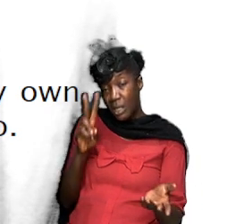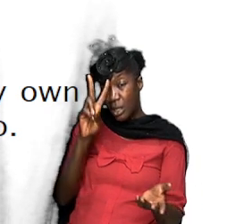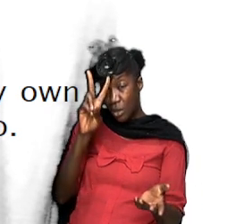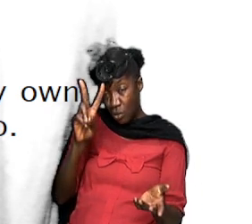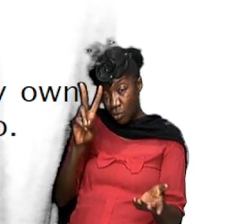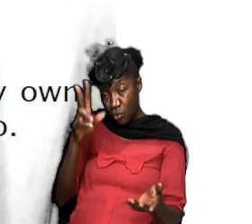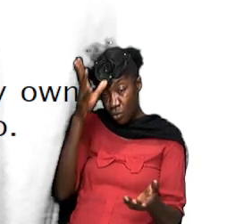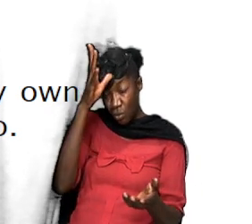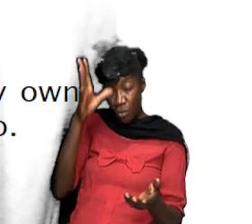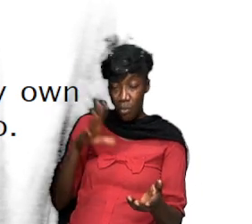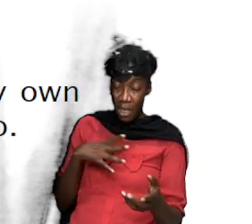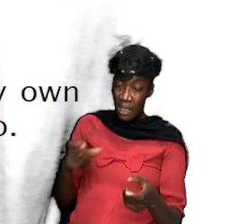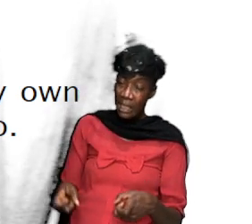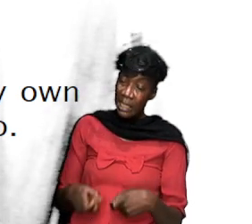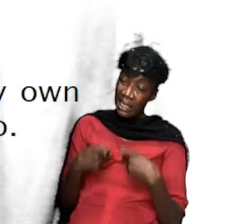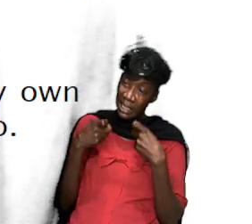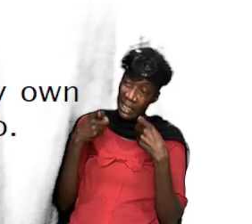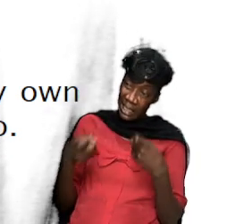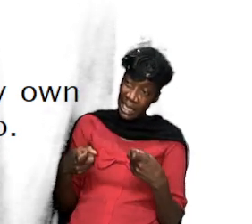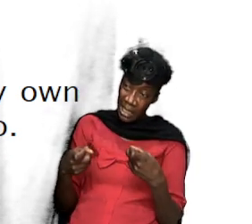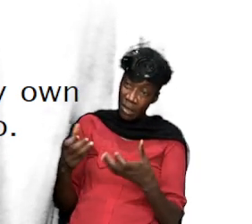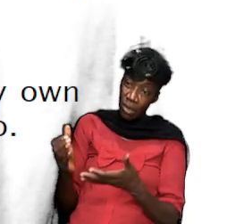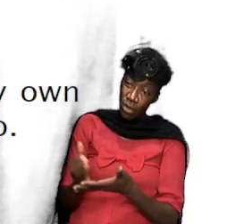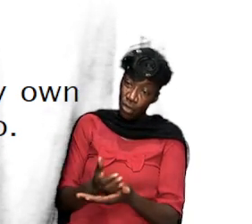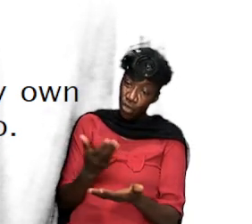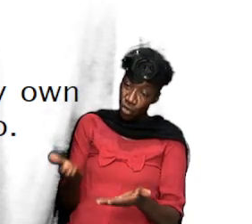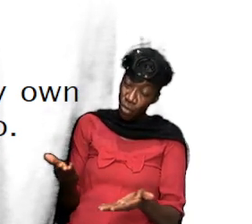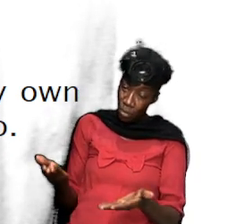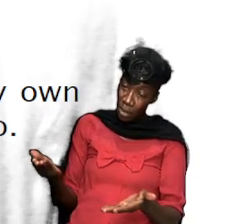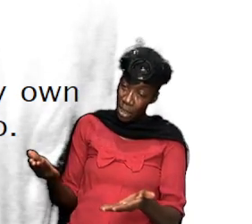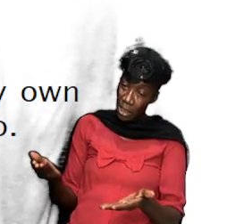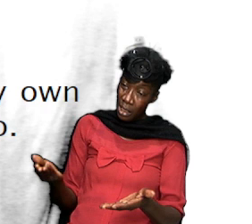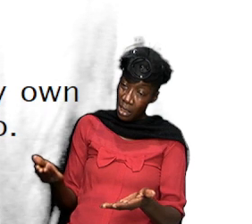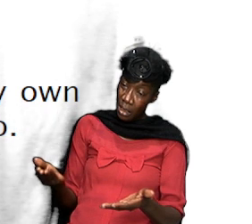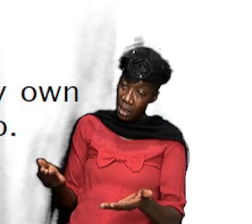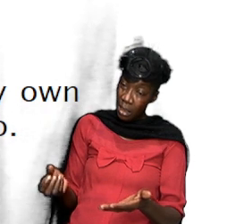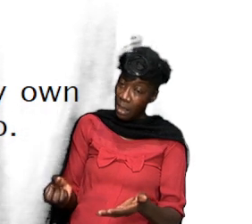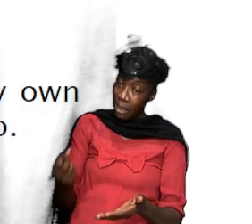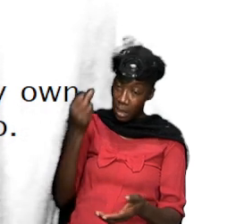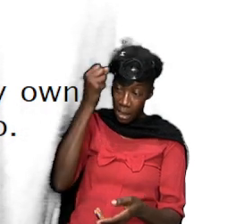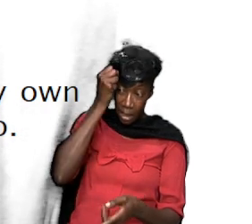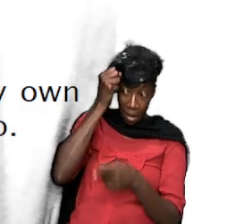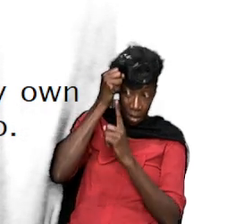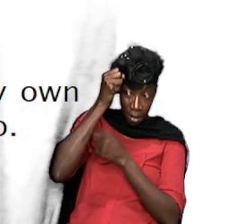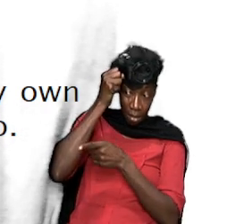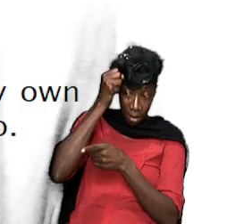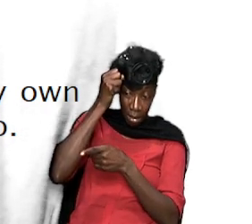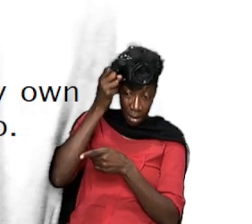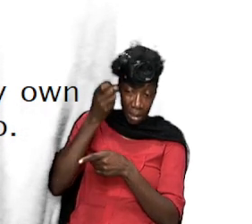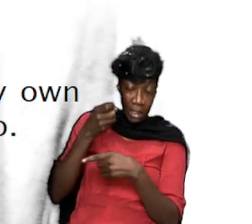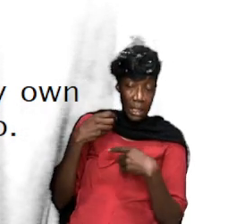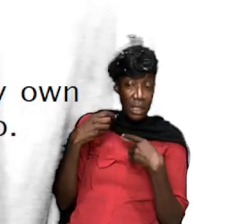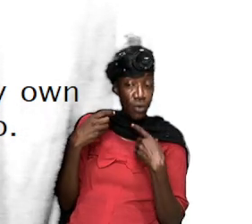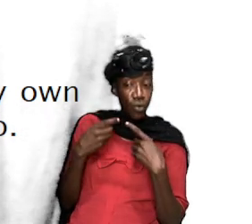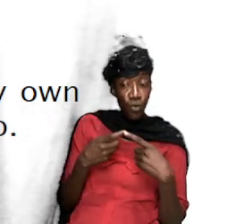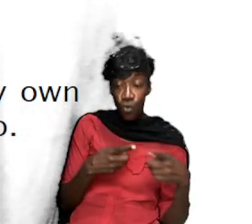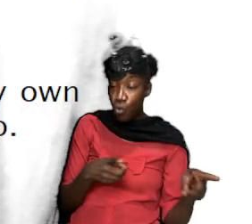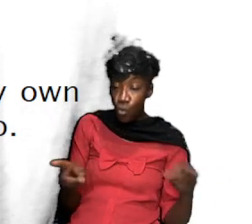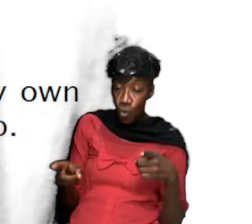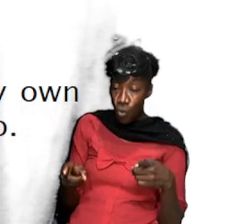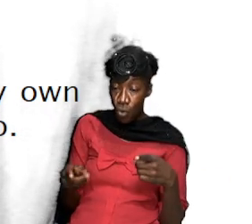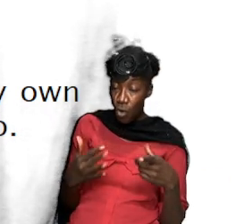sinned. It must have been something that Saul did. why the Lord rejected him.